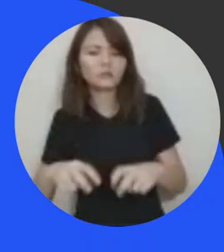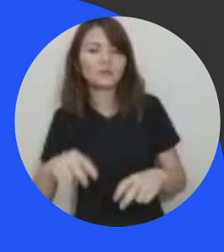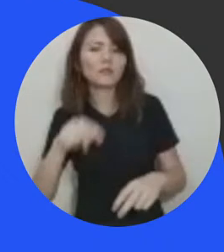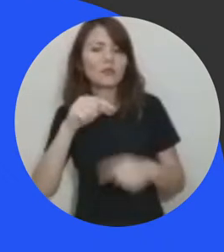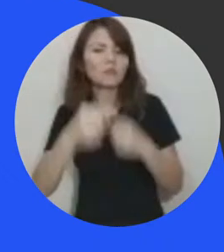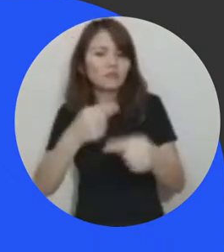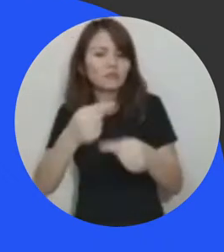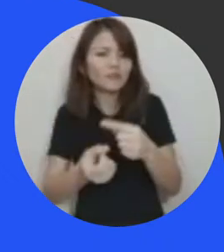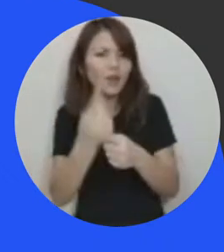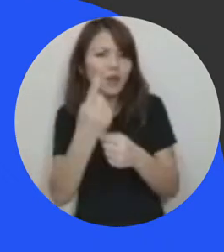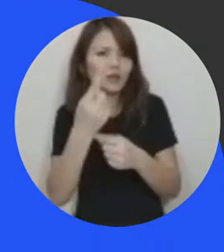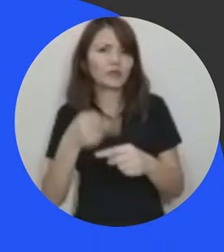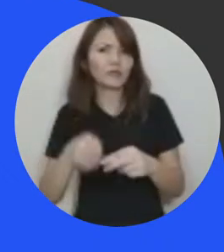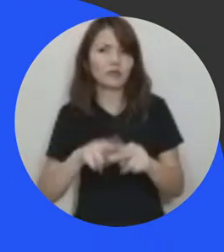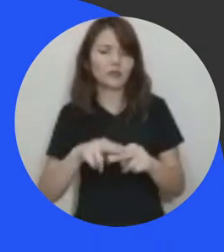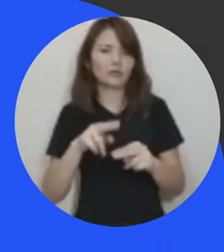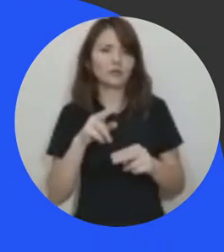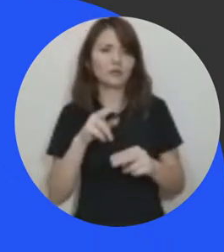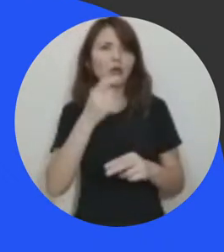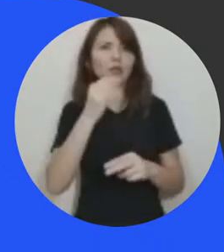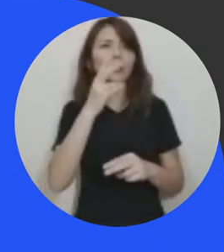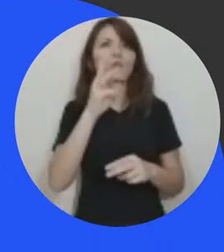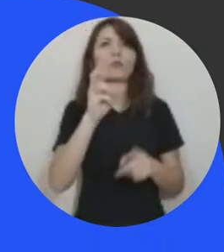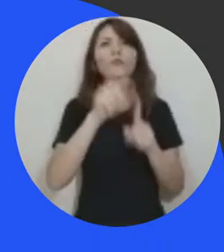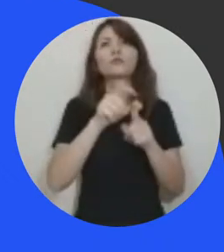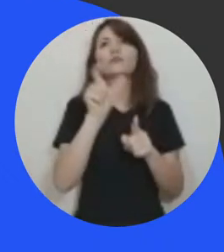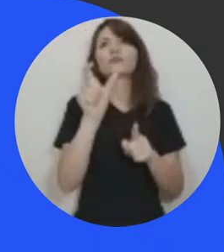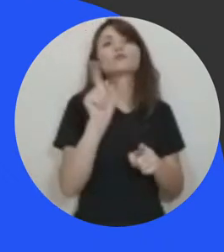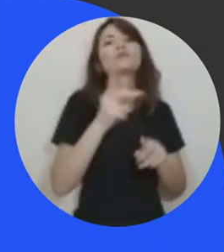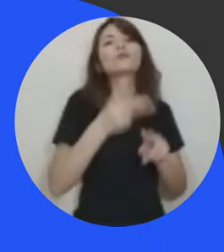is a genome? Well, a genome is